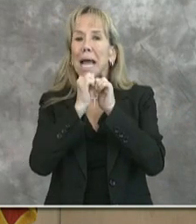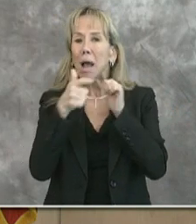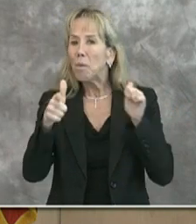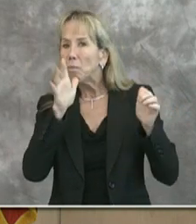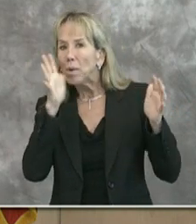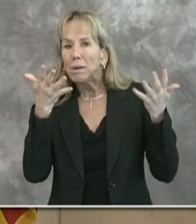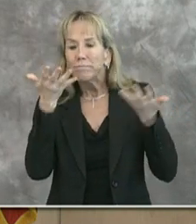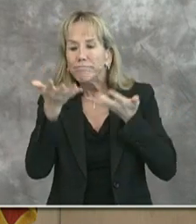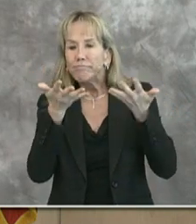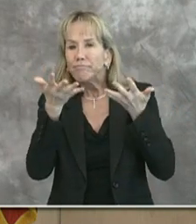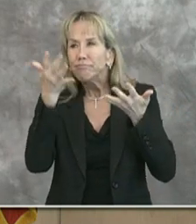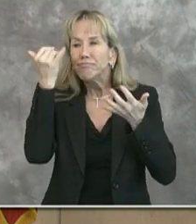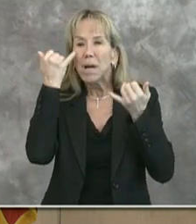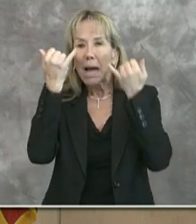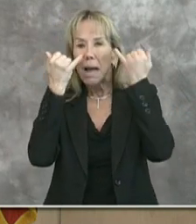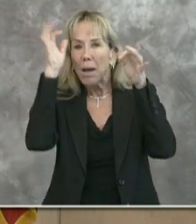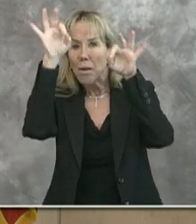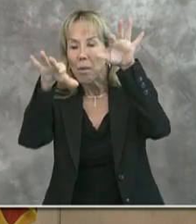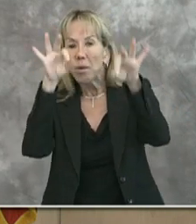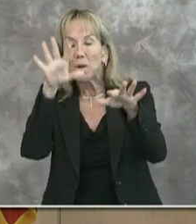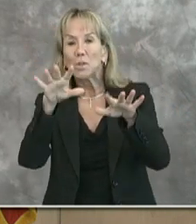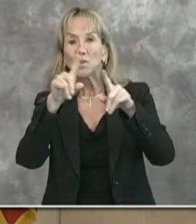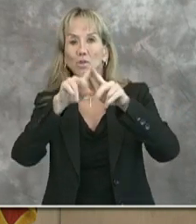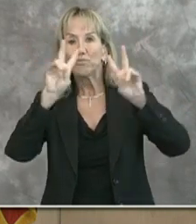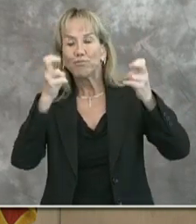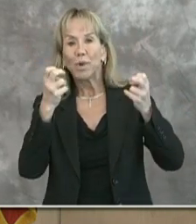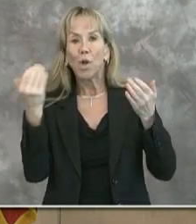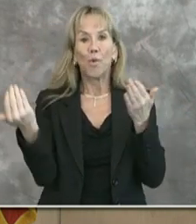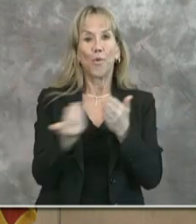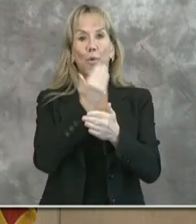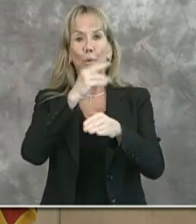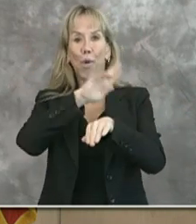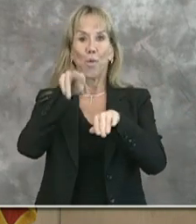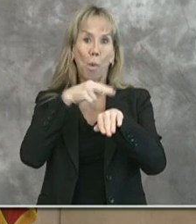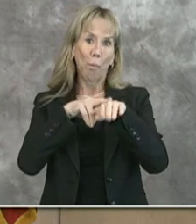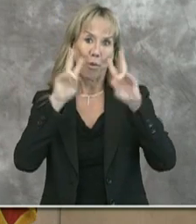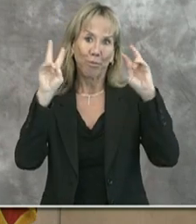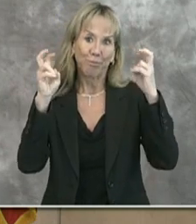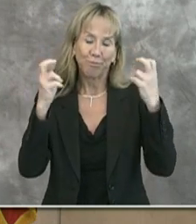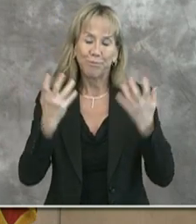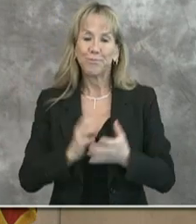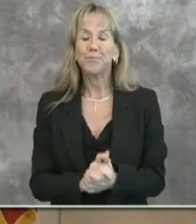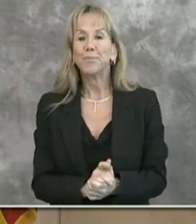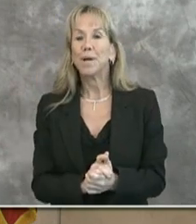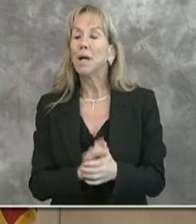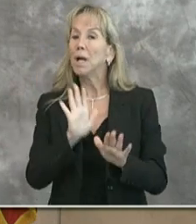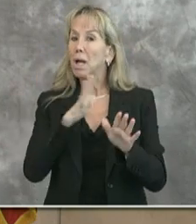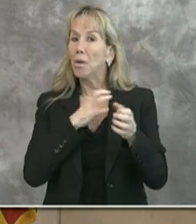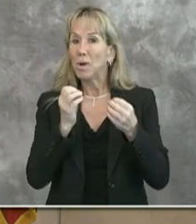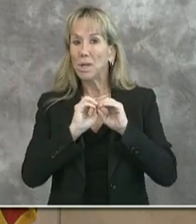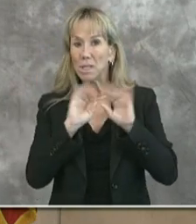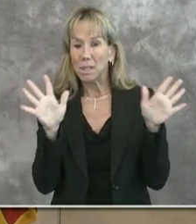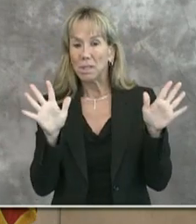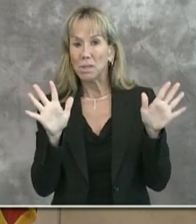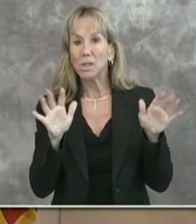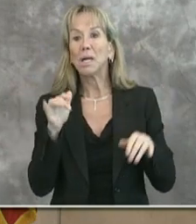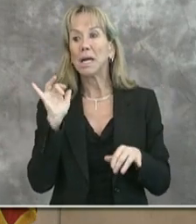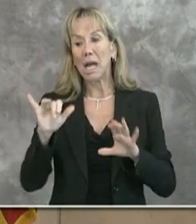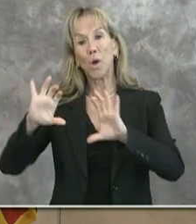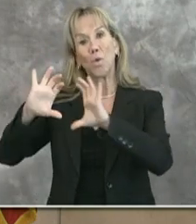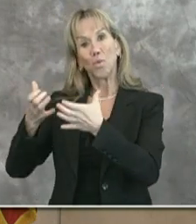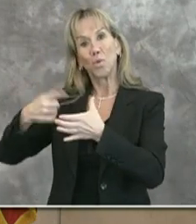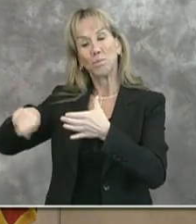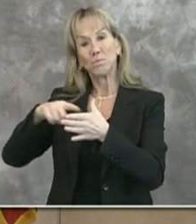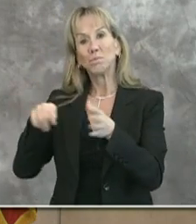into what I think everybody is calling a new normal. Let me be clear about one thing though. This group will do the groundwork so